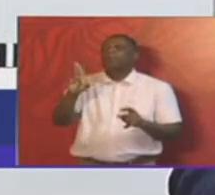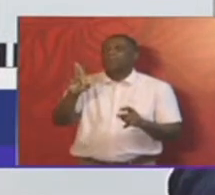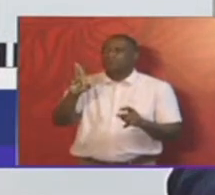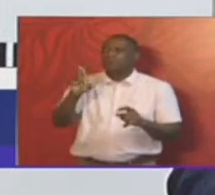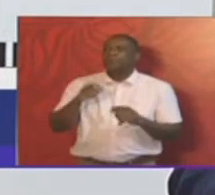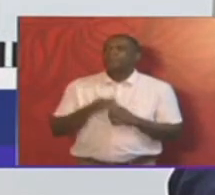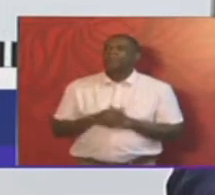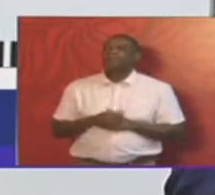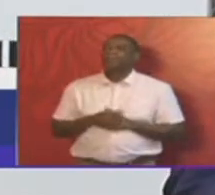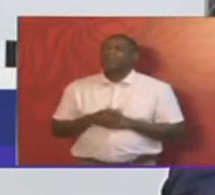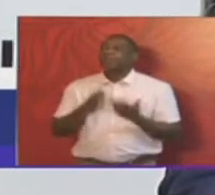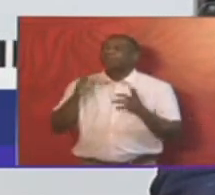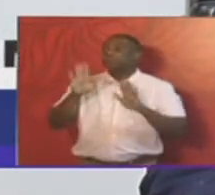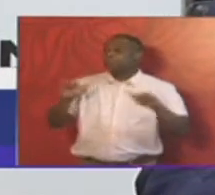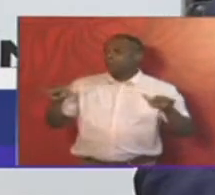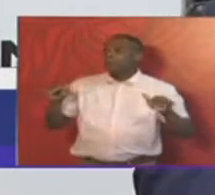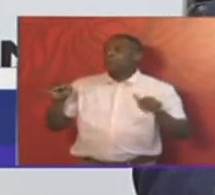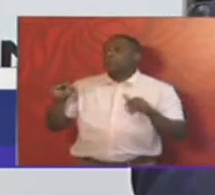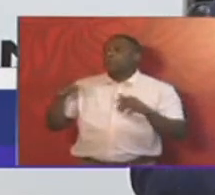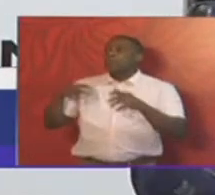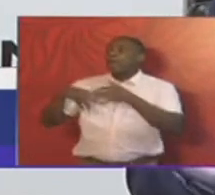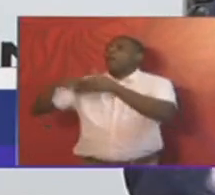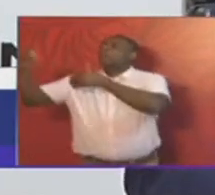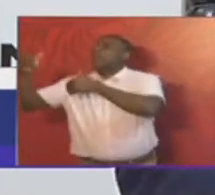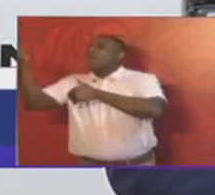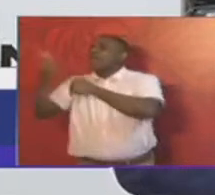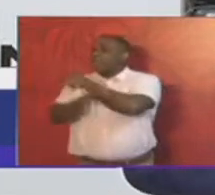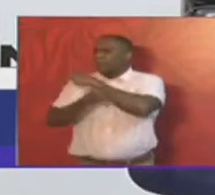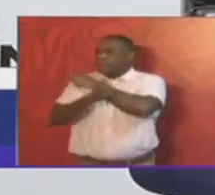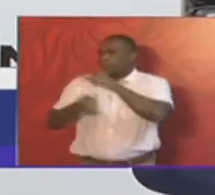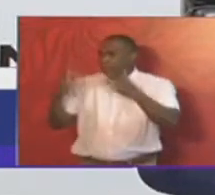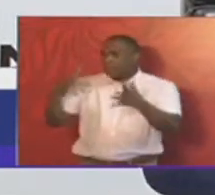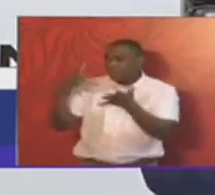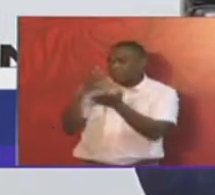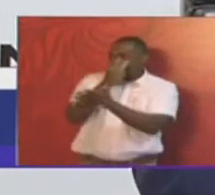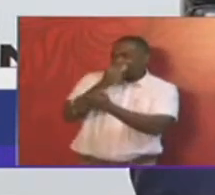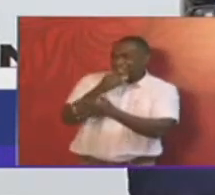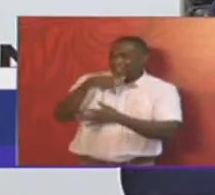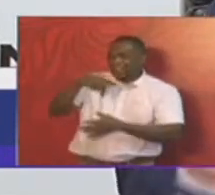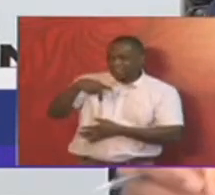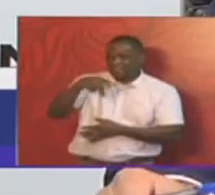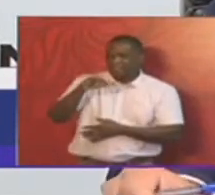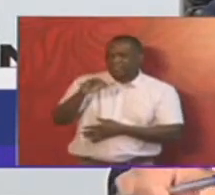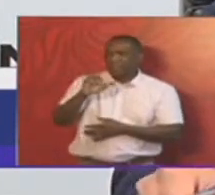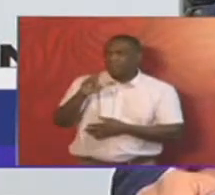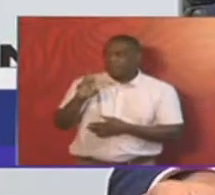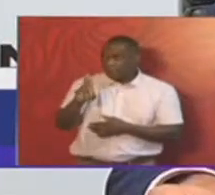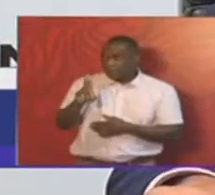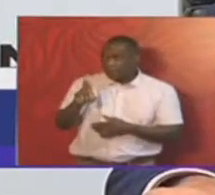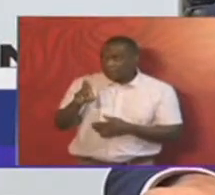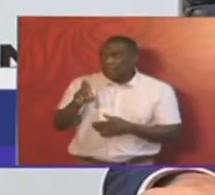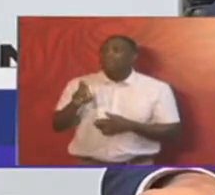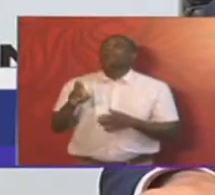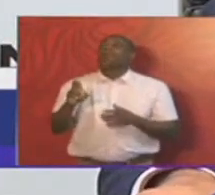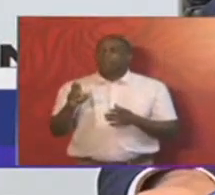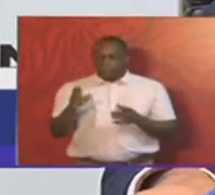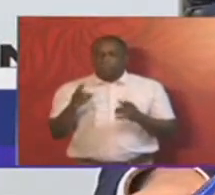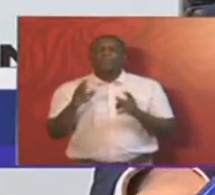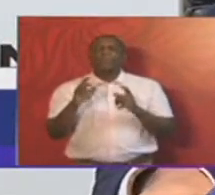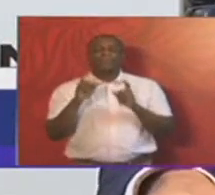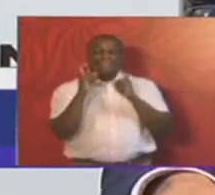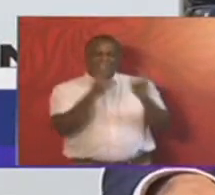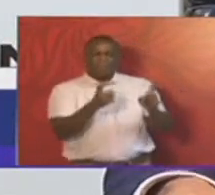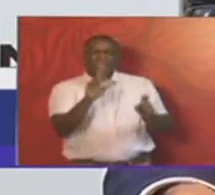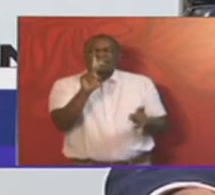Pfizer shots abroad. So that is where we are with the Pfizer vaccine rollout. I will